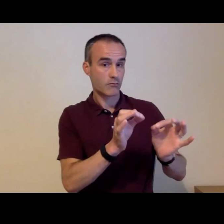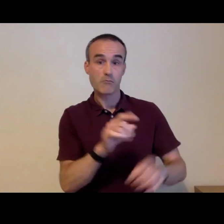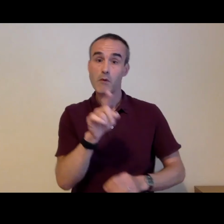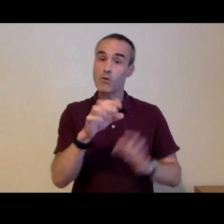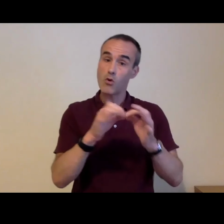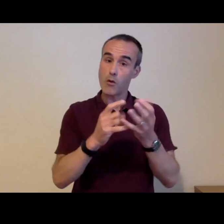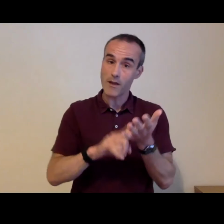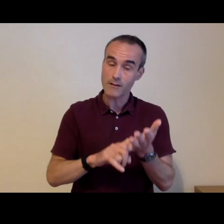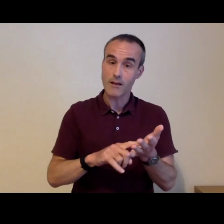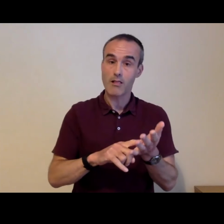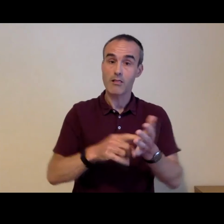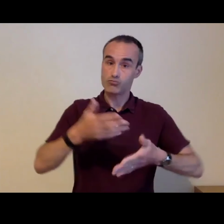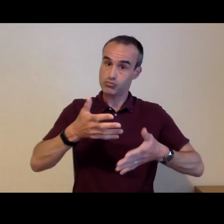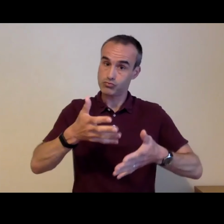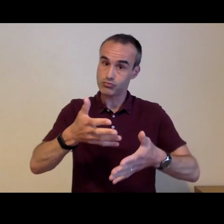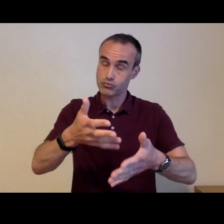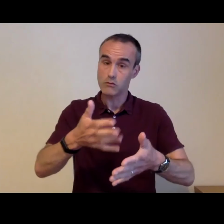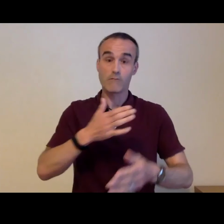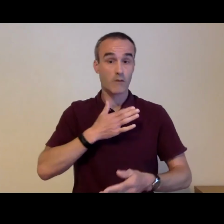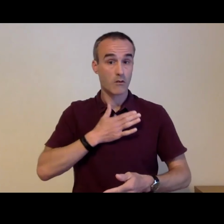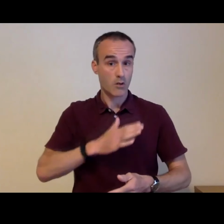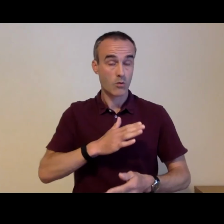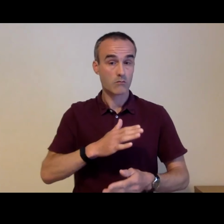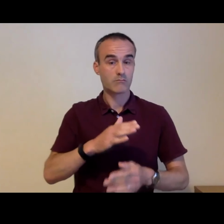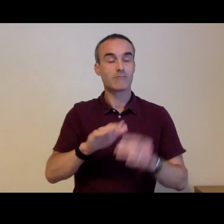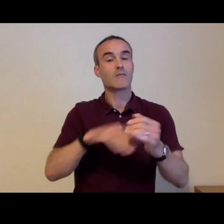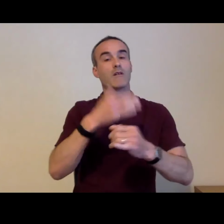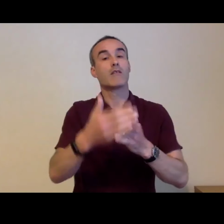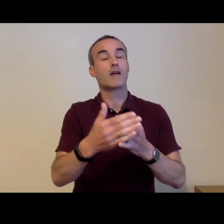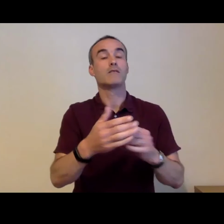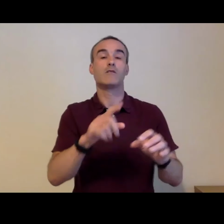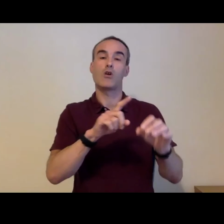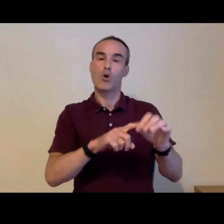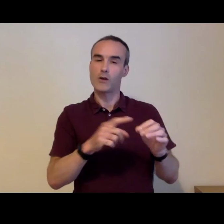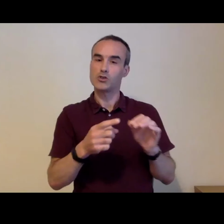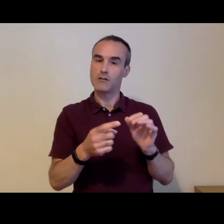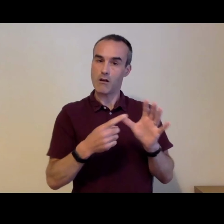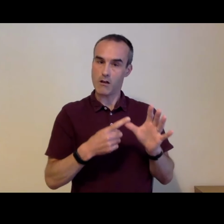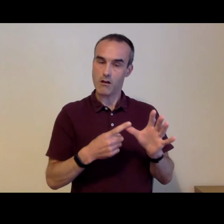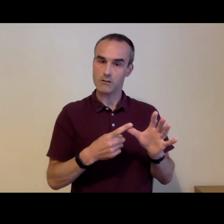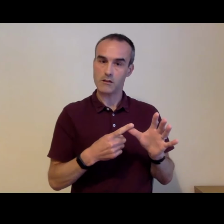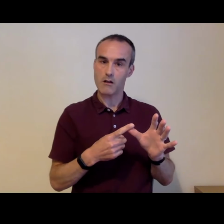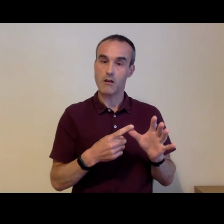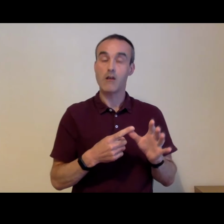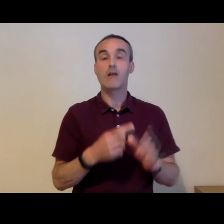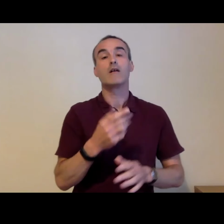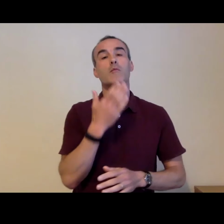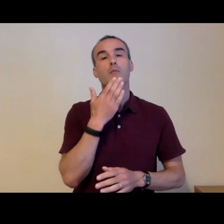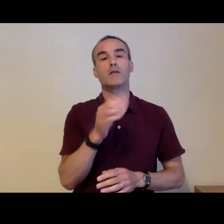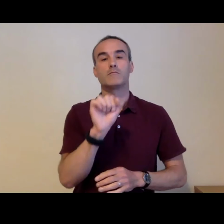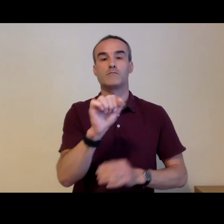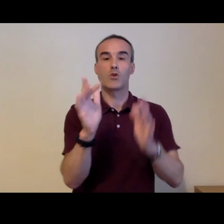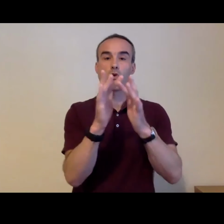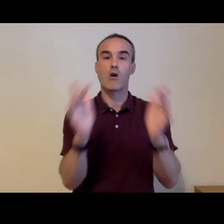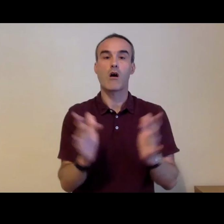want to ask your question in BSL, when we get to the Q&A session at the end, if you just raise your virtual hand, and then we can